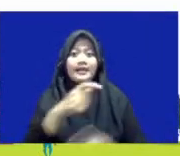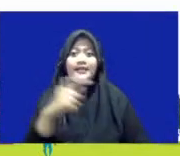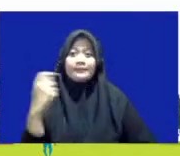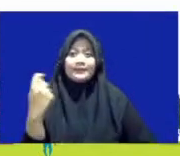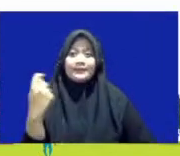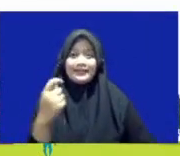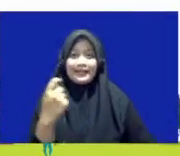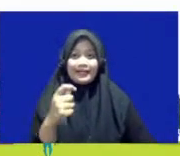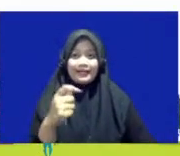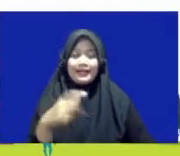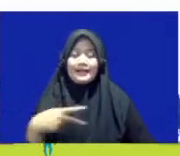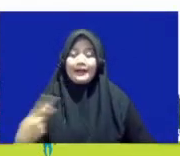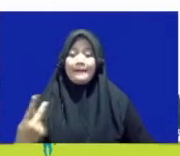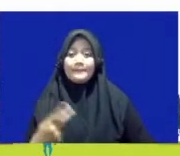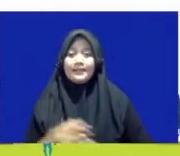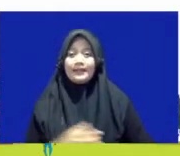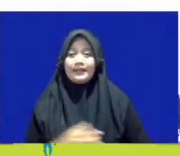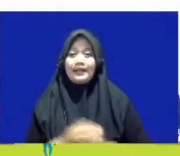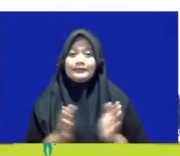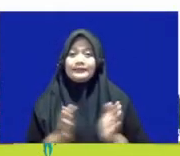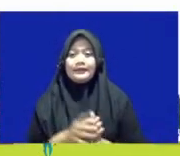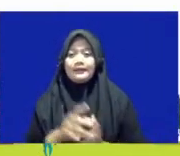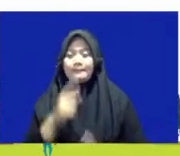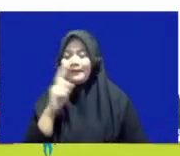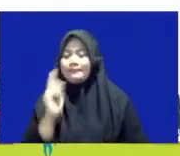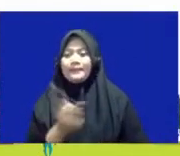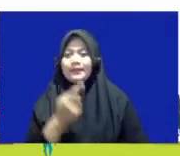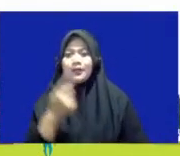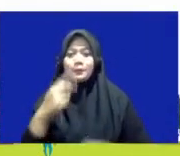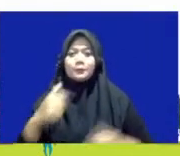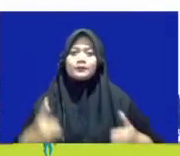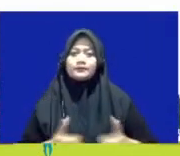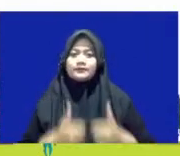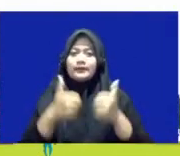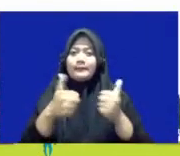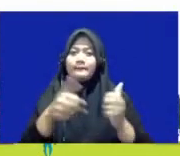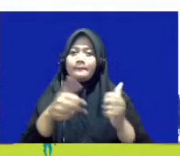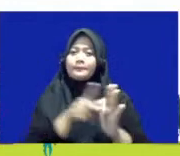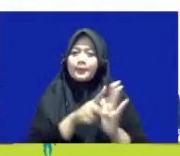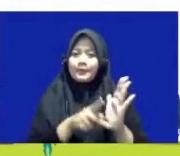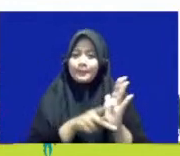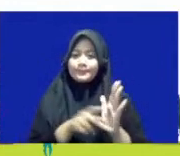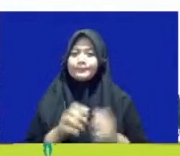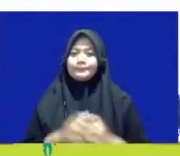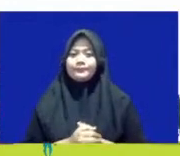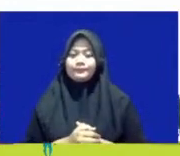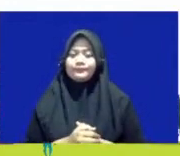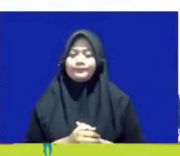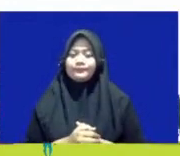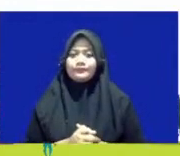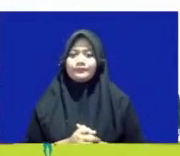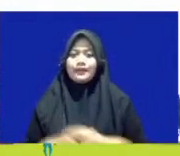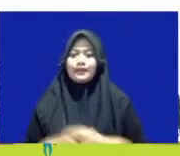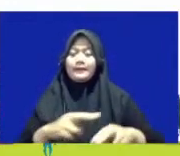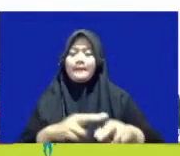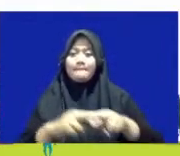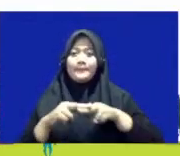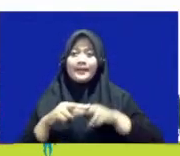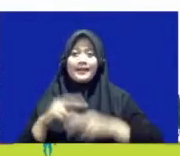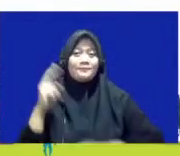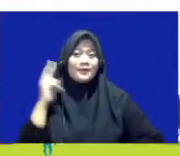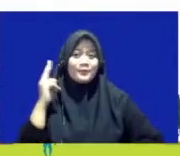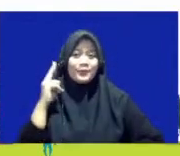Program. The Women Empowerment in Cyclone Preparedness Program brought us this pride.